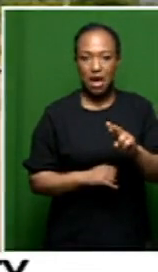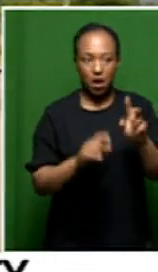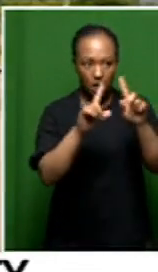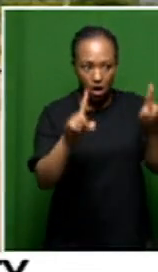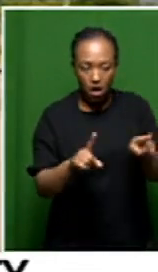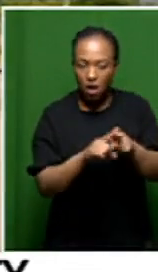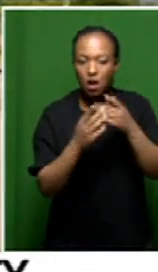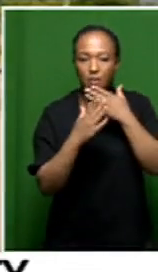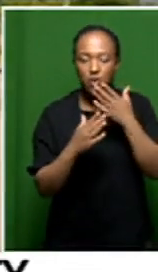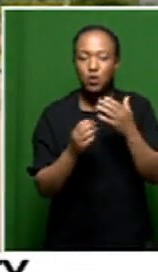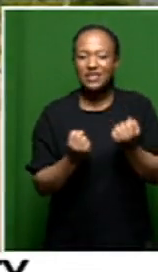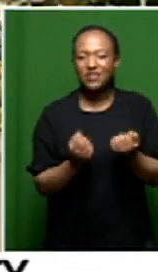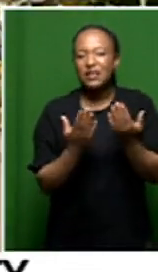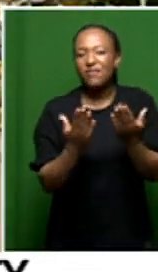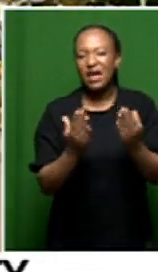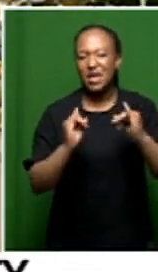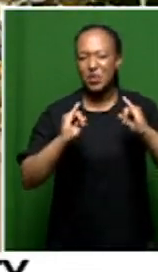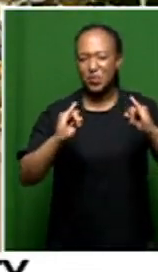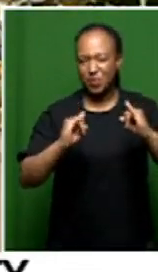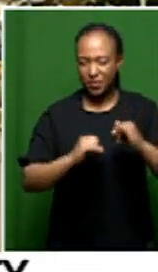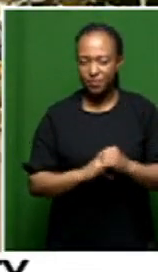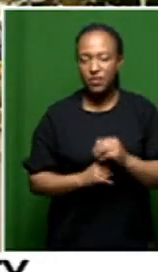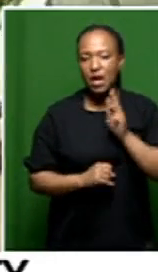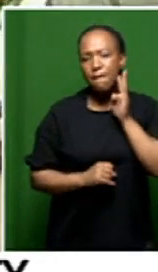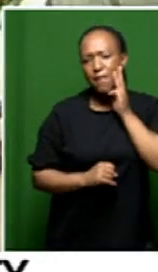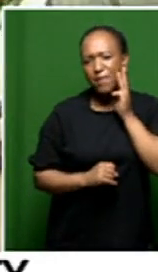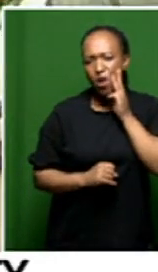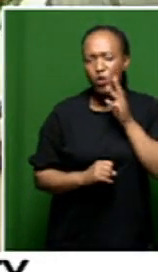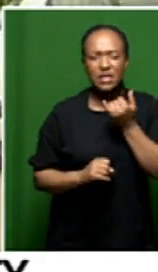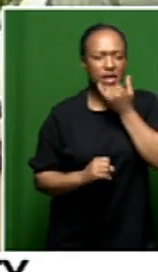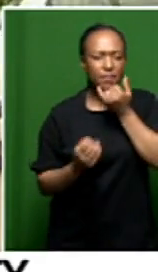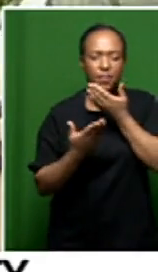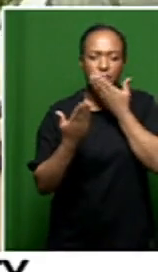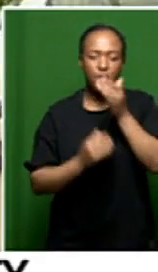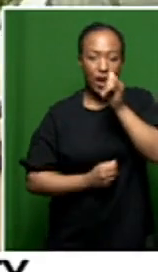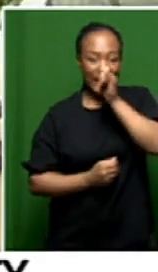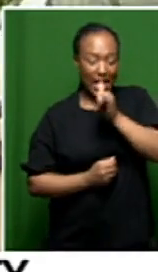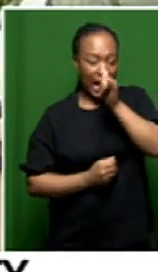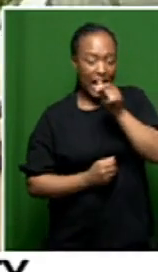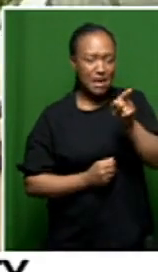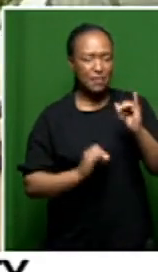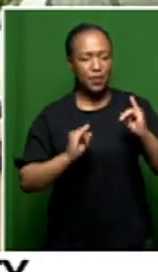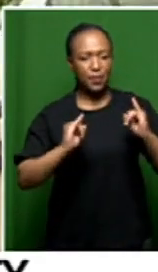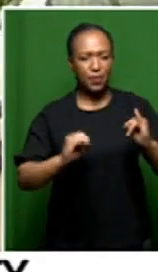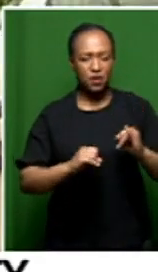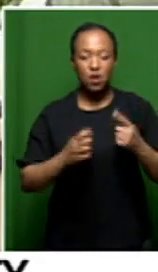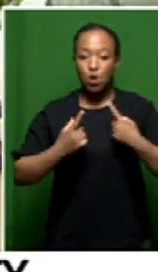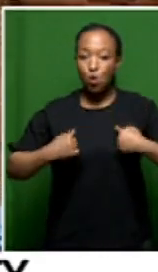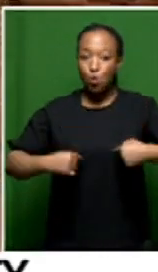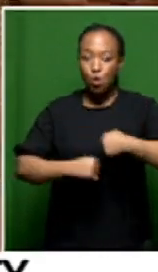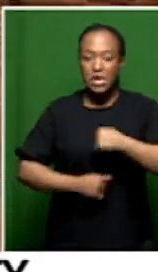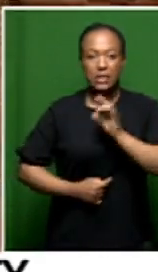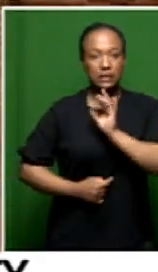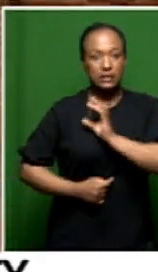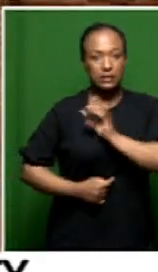And just next to Esterhaz, Mamelodi residents unhappy about crime. So you are very scared this nowadays. Really, really,